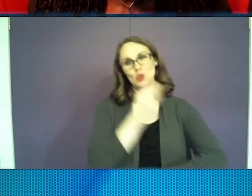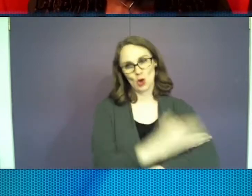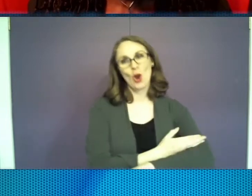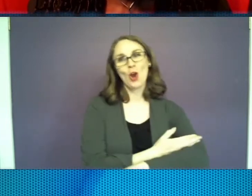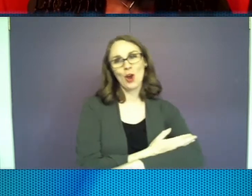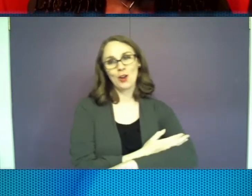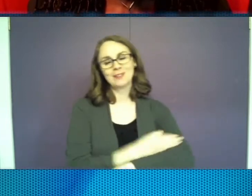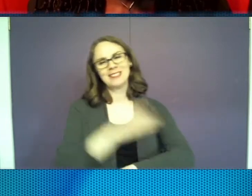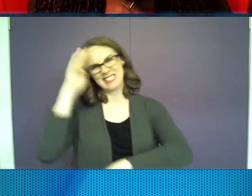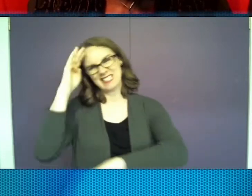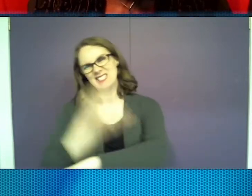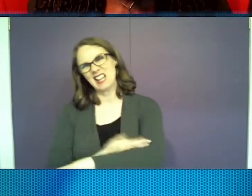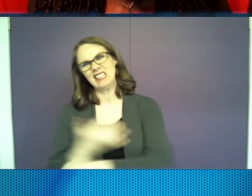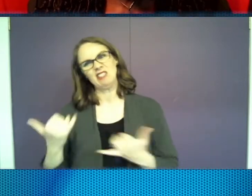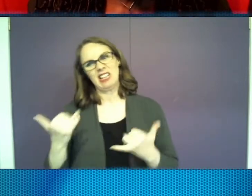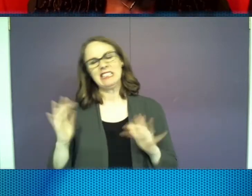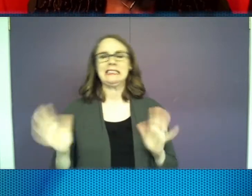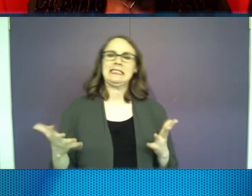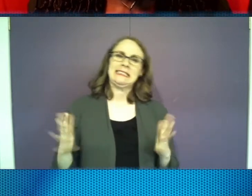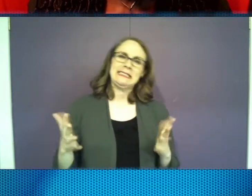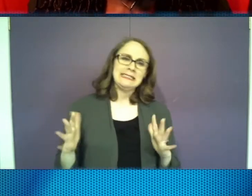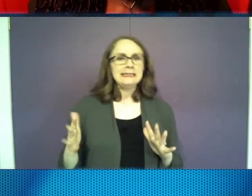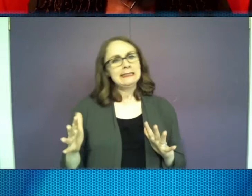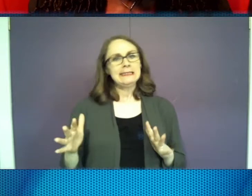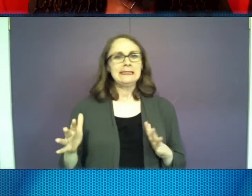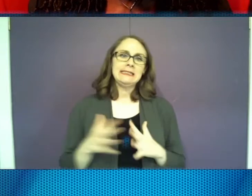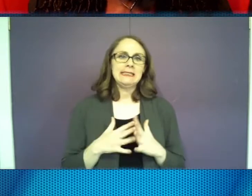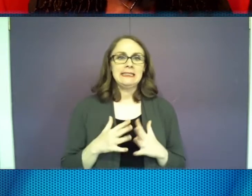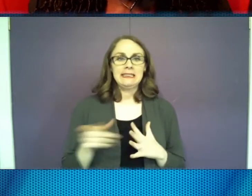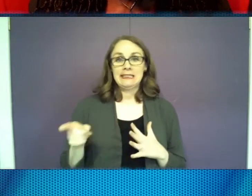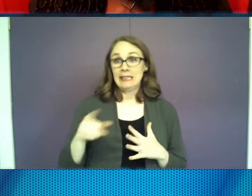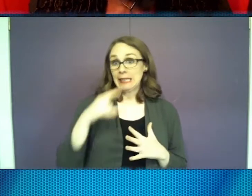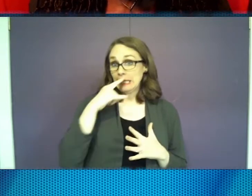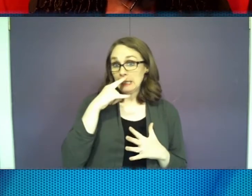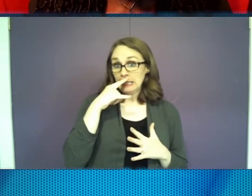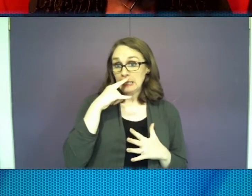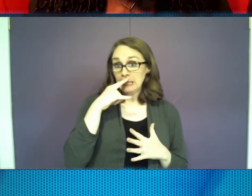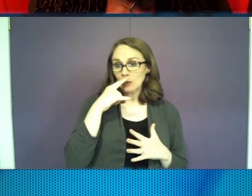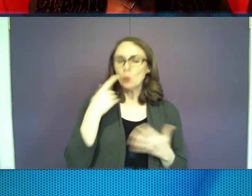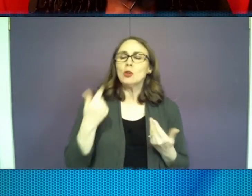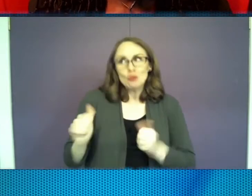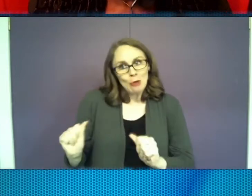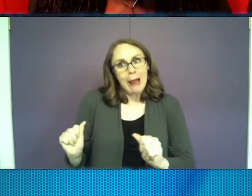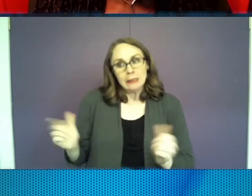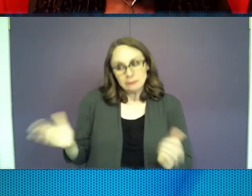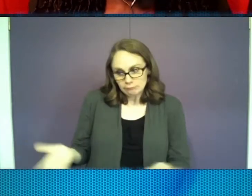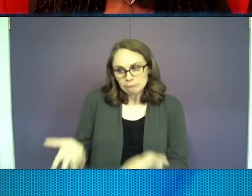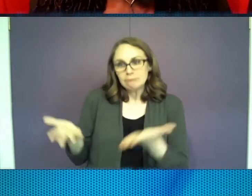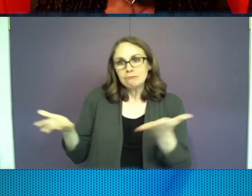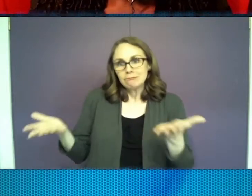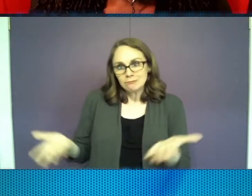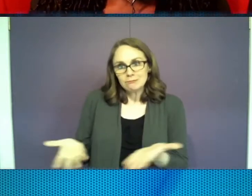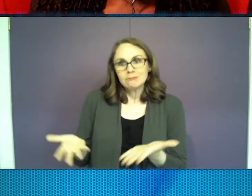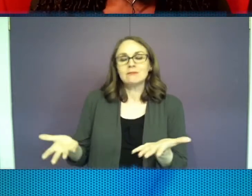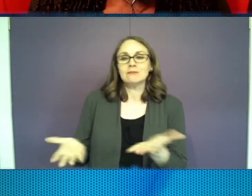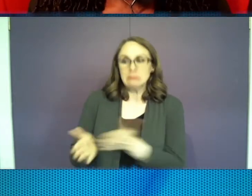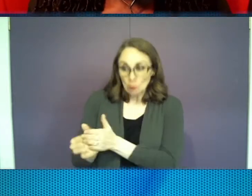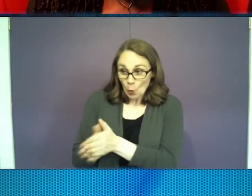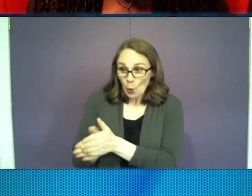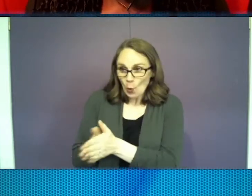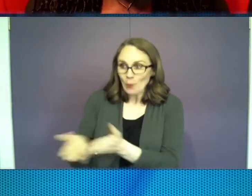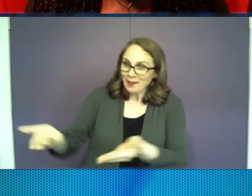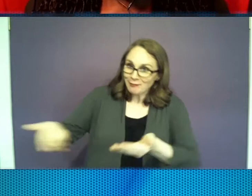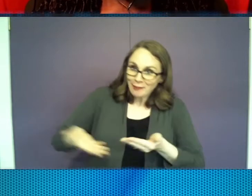The son right now, when he was kid, we tried, to motivate. Always we invited for the